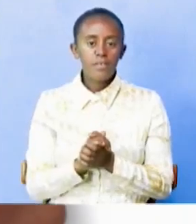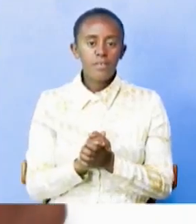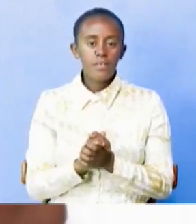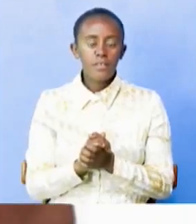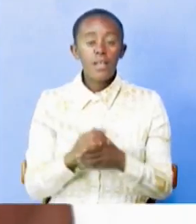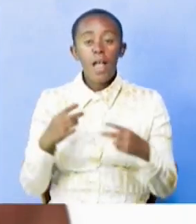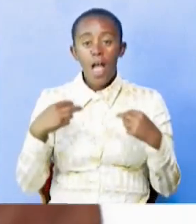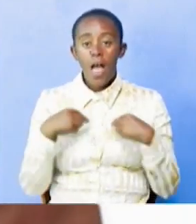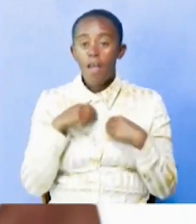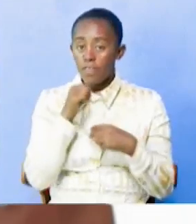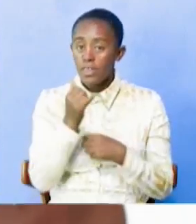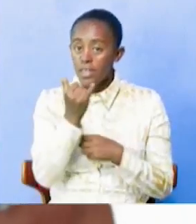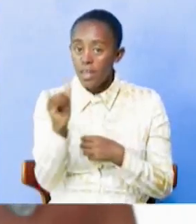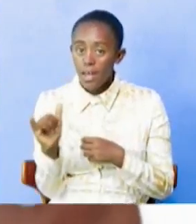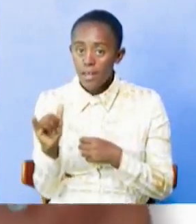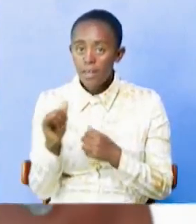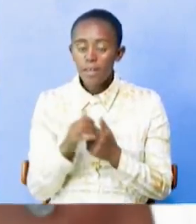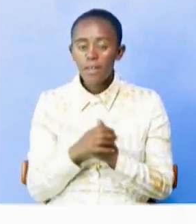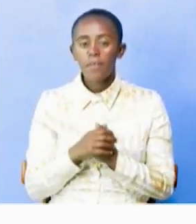Haven't they?